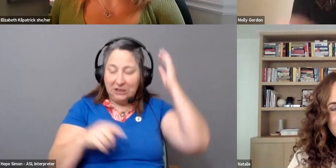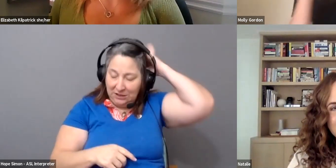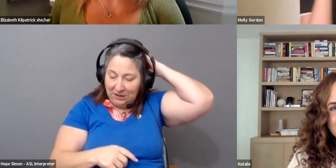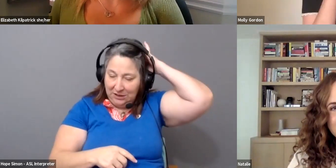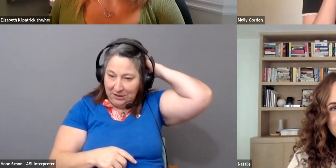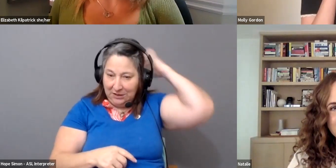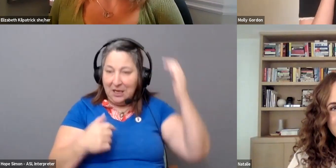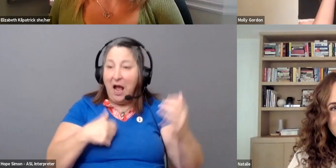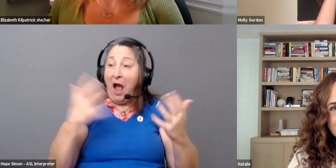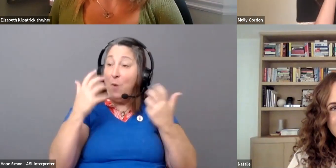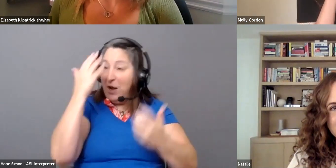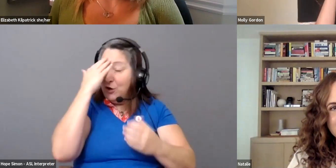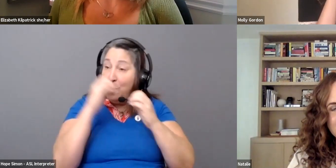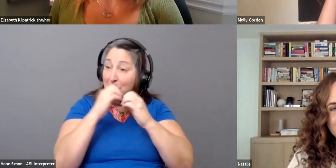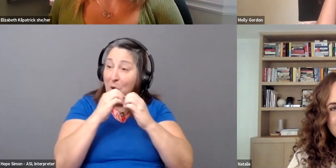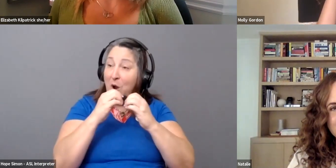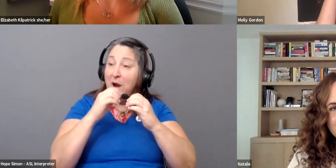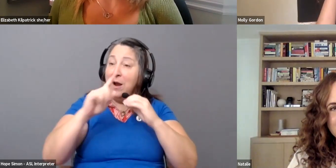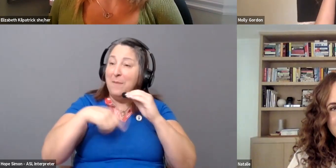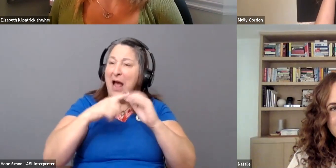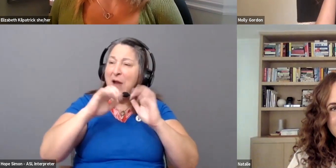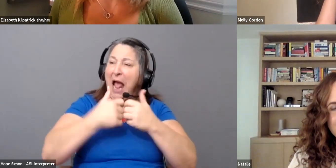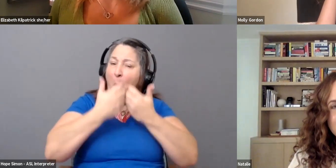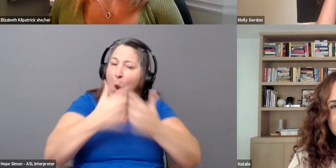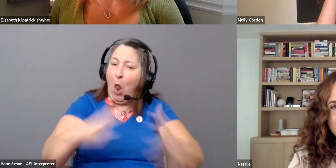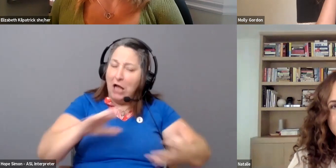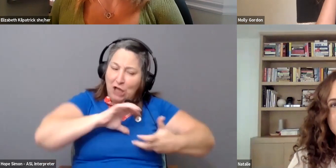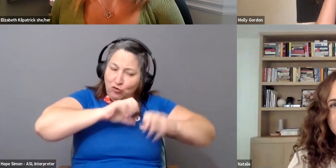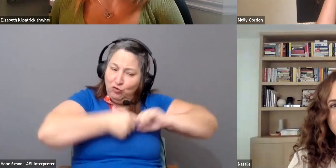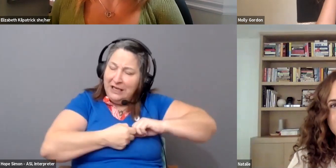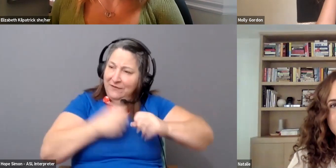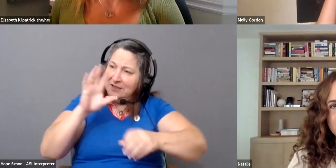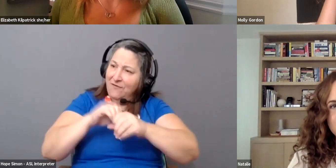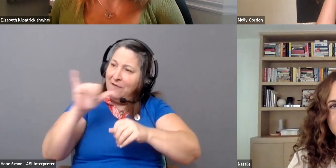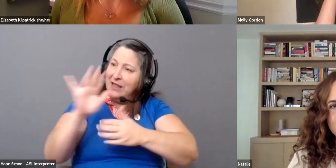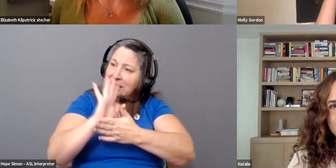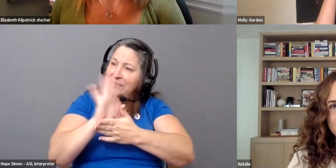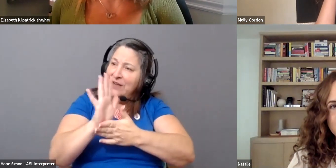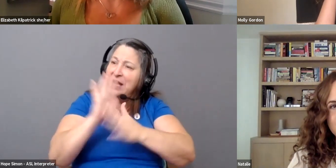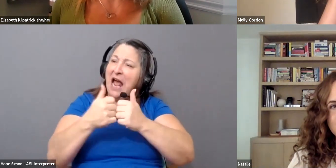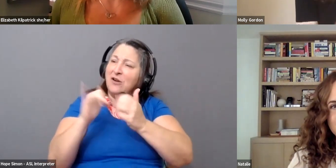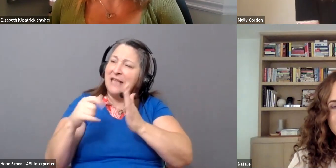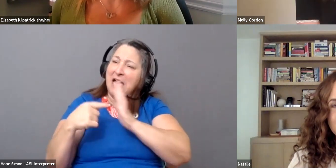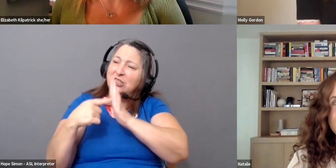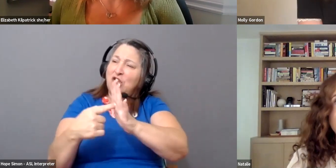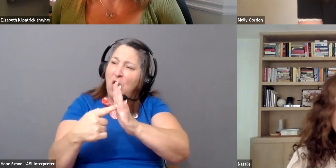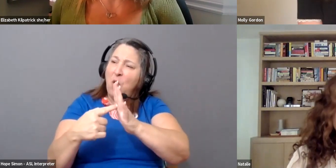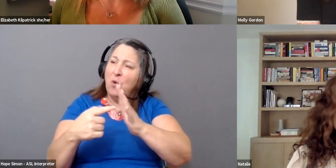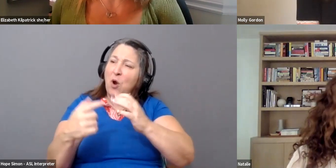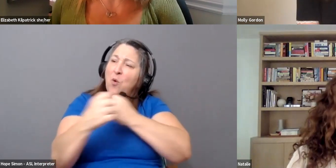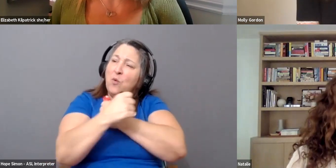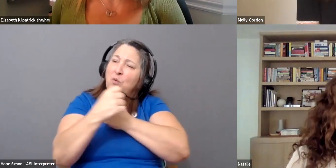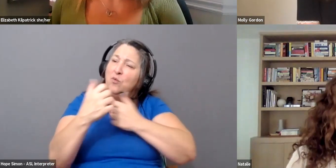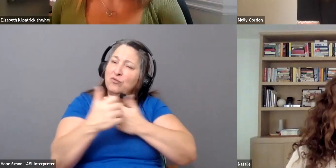I'd love to know more about how loss and grief plays a part in this film, and how you think it has a role in portrayals of romantic love in general.